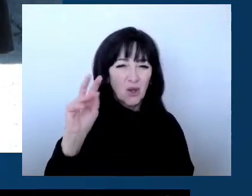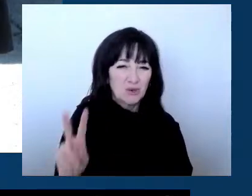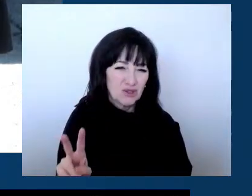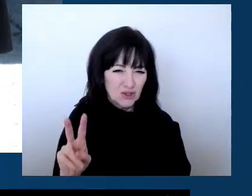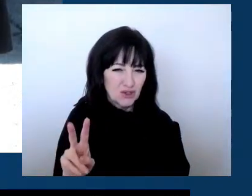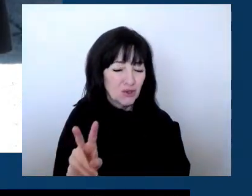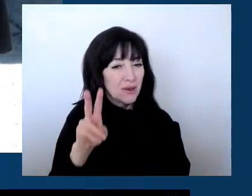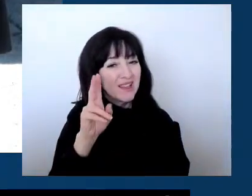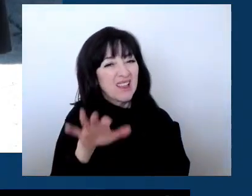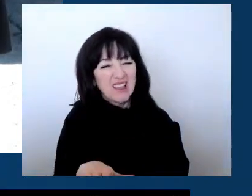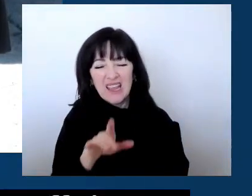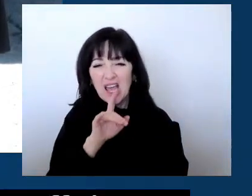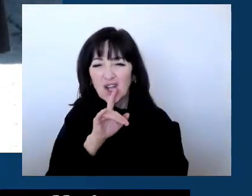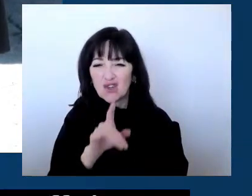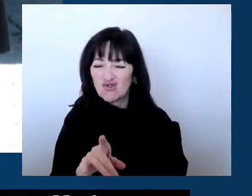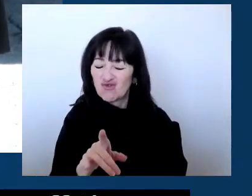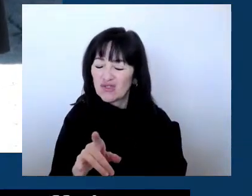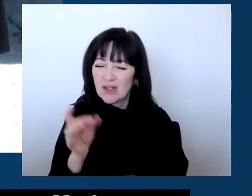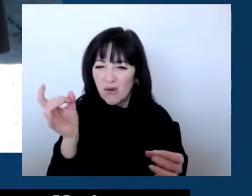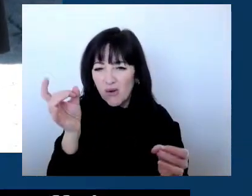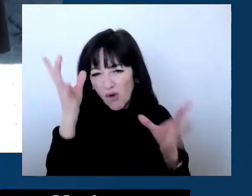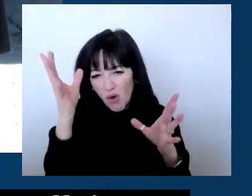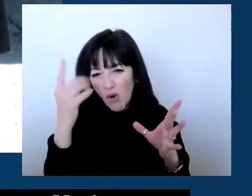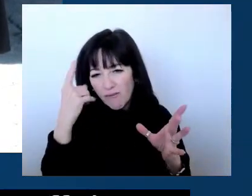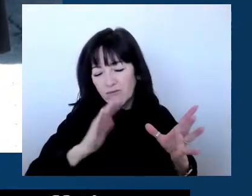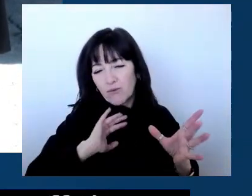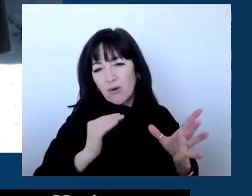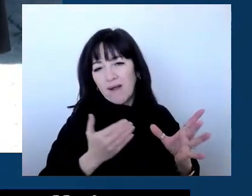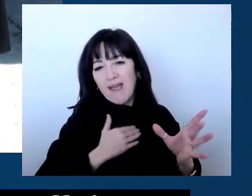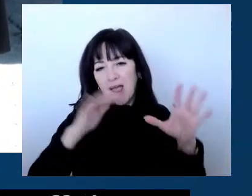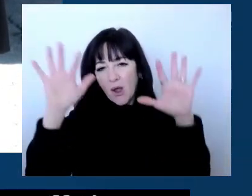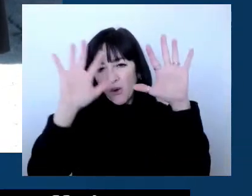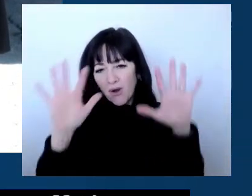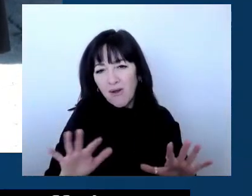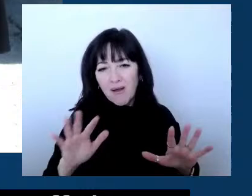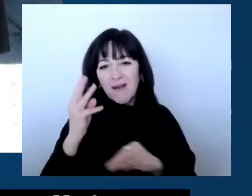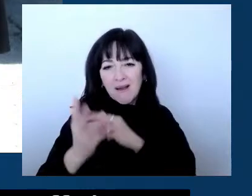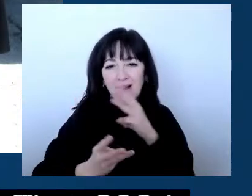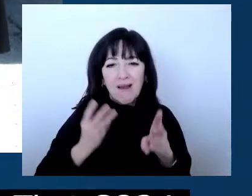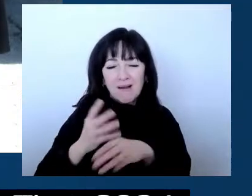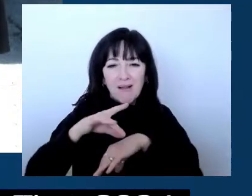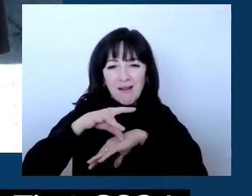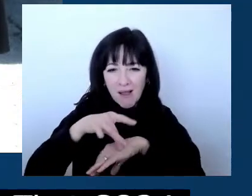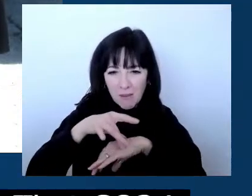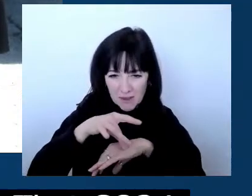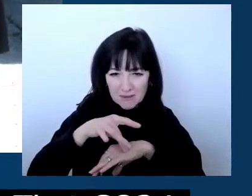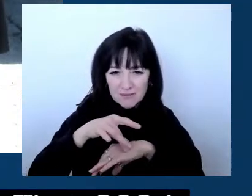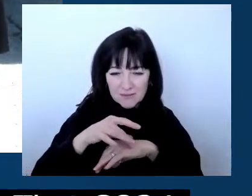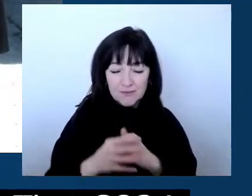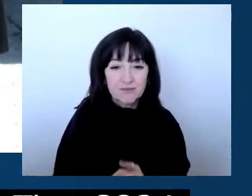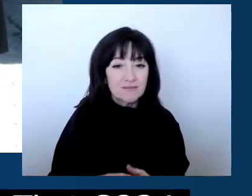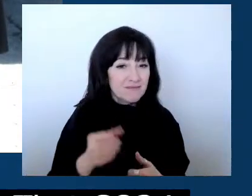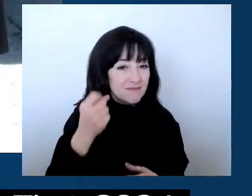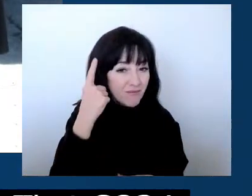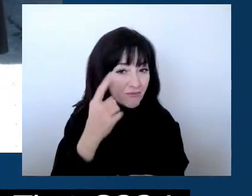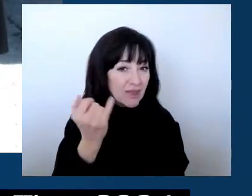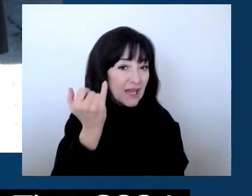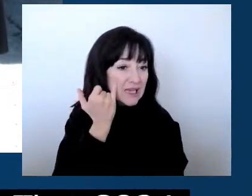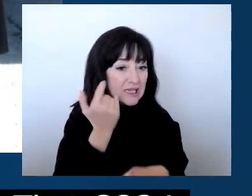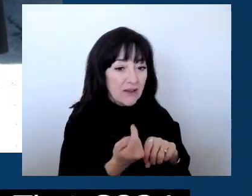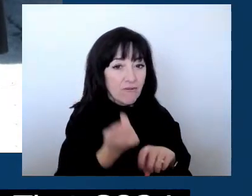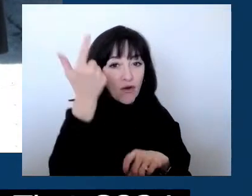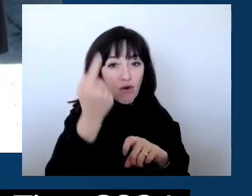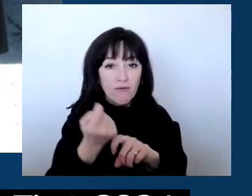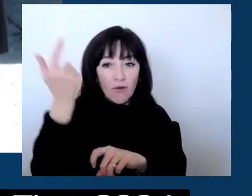CO2 is devastating our climate. So, however, it is also one less vehicle that will be dependent